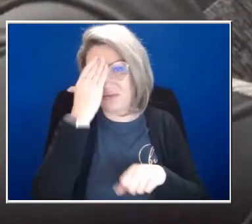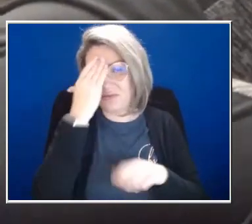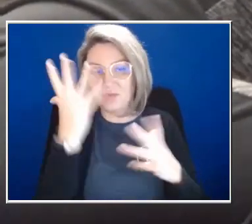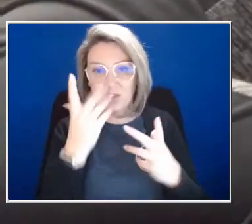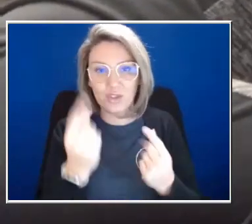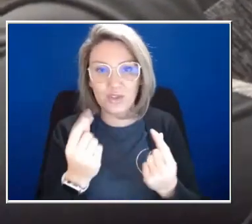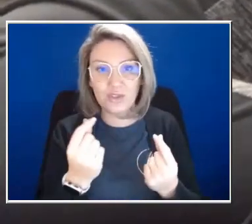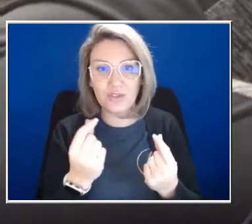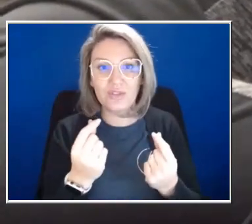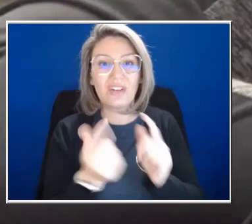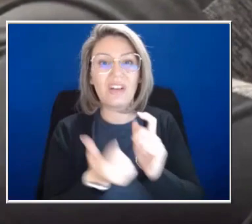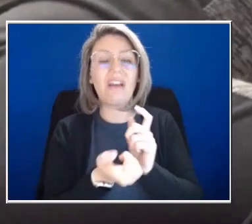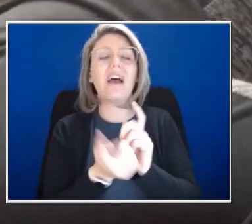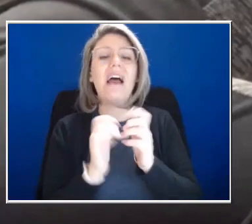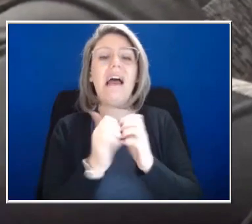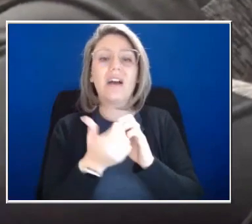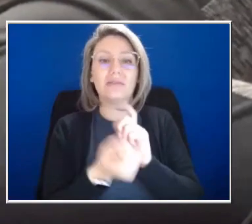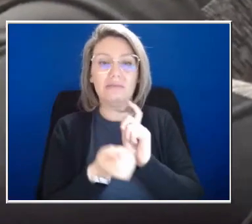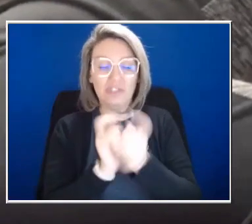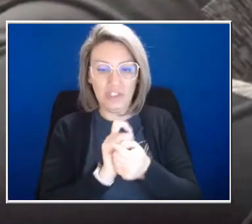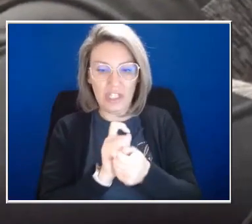to switch your controllers out.